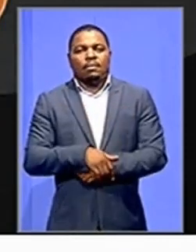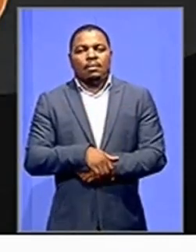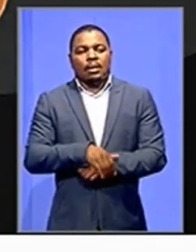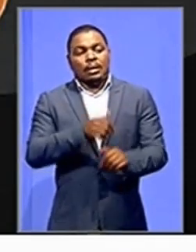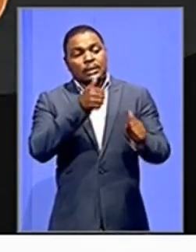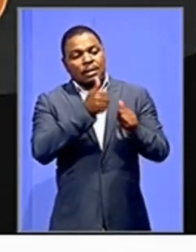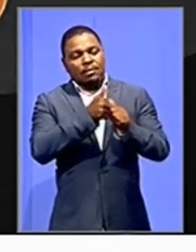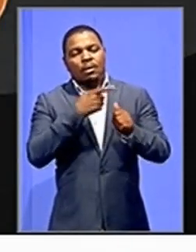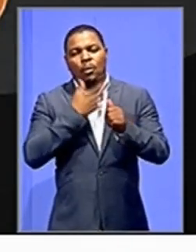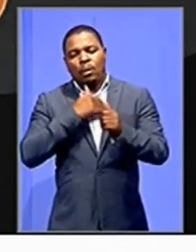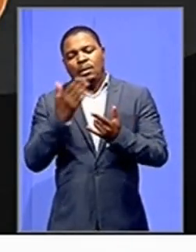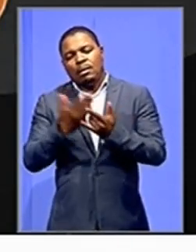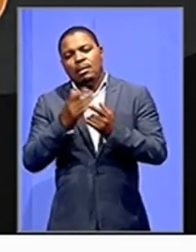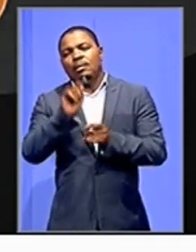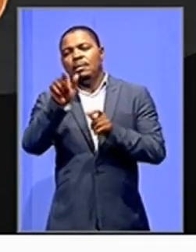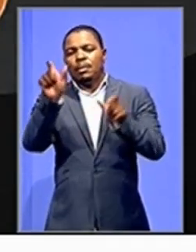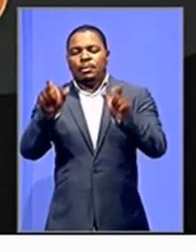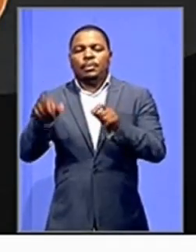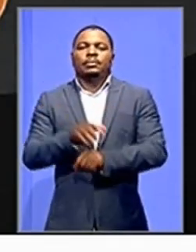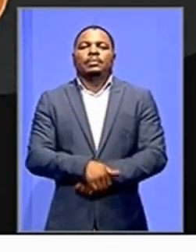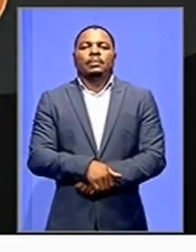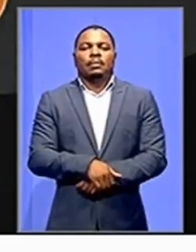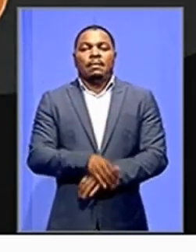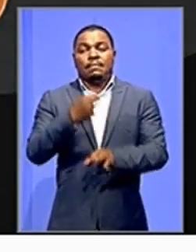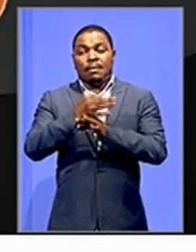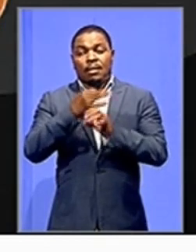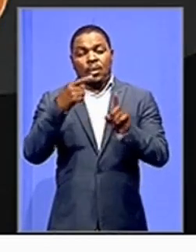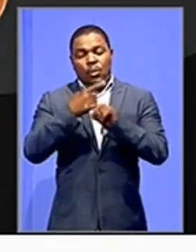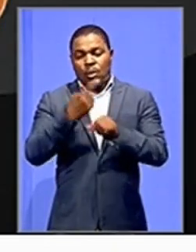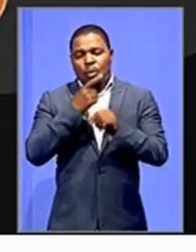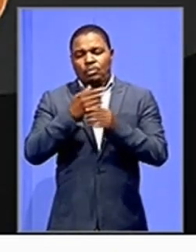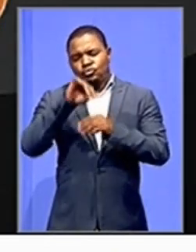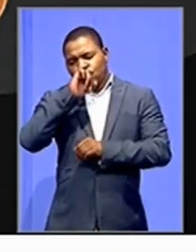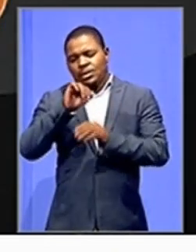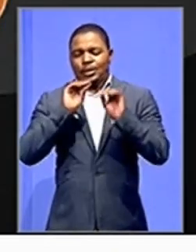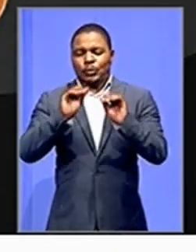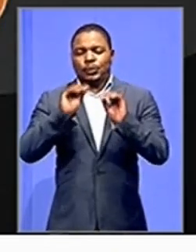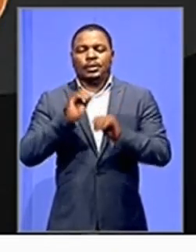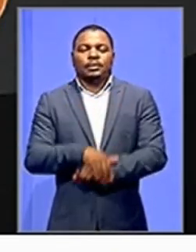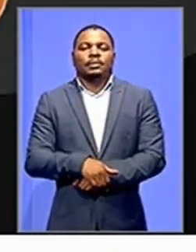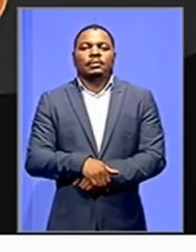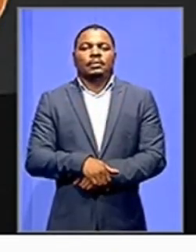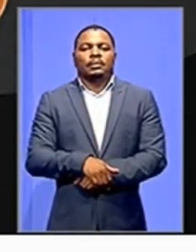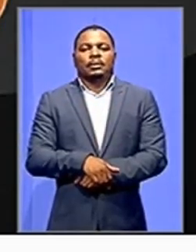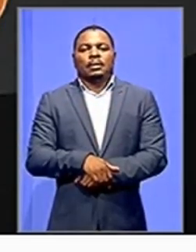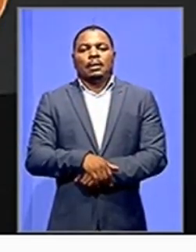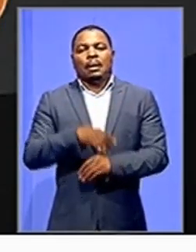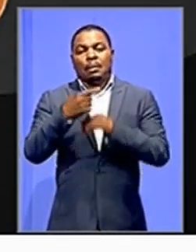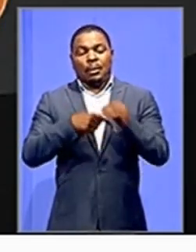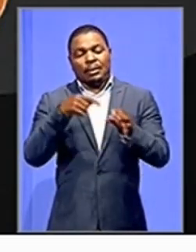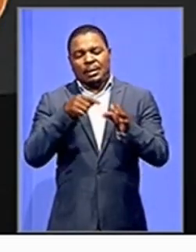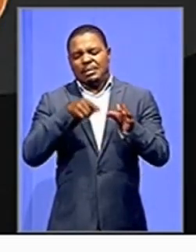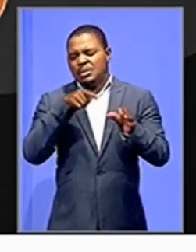always avail himself for what to say more about to something. That's how all education. That was